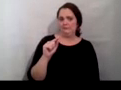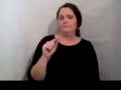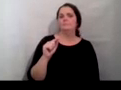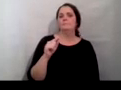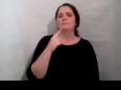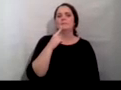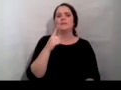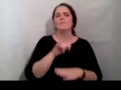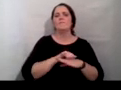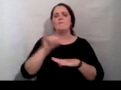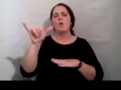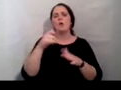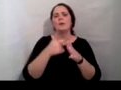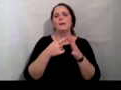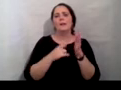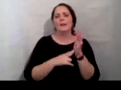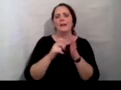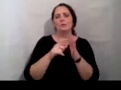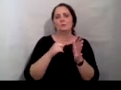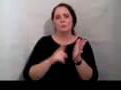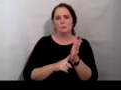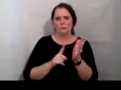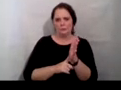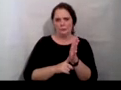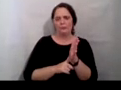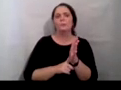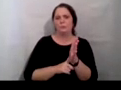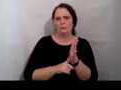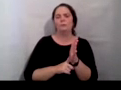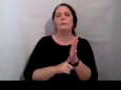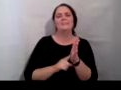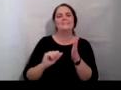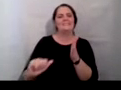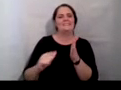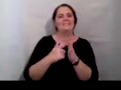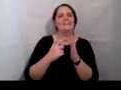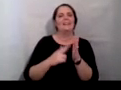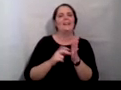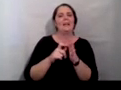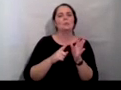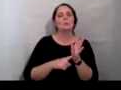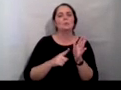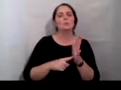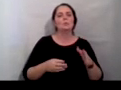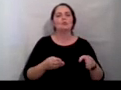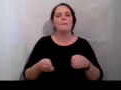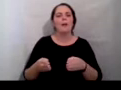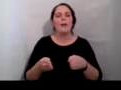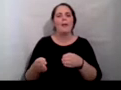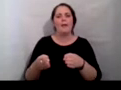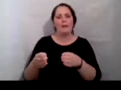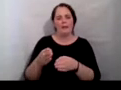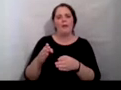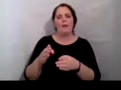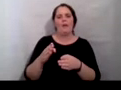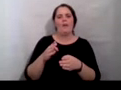called Flying to Kendall, number 2, 2013. So Kendall River is a particular